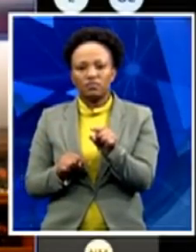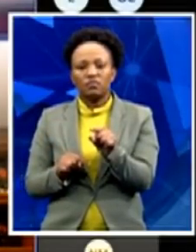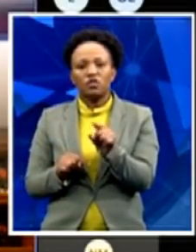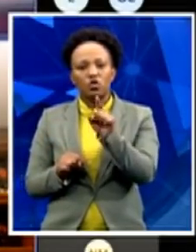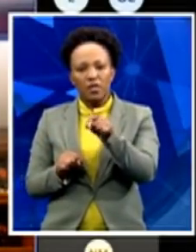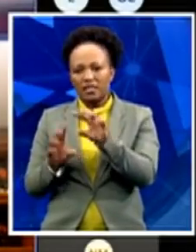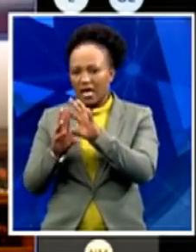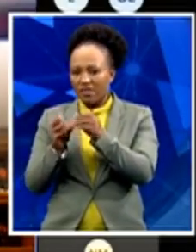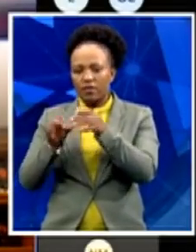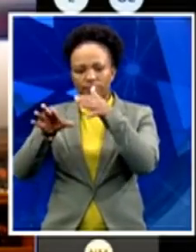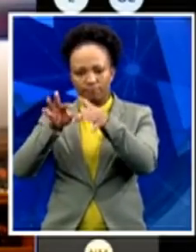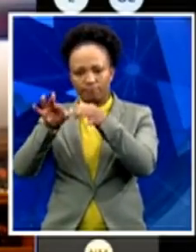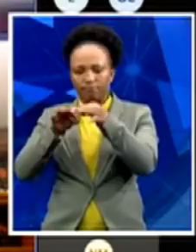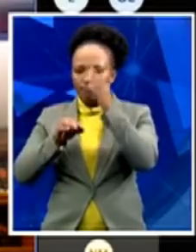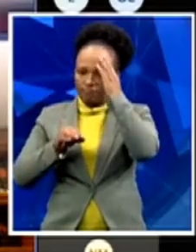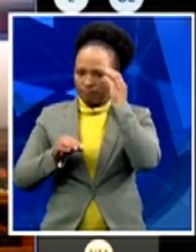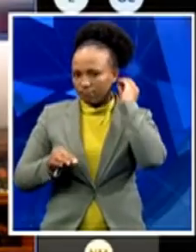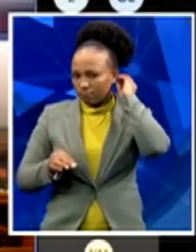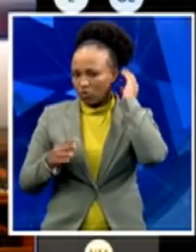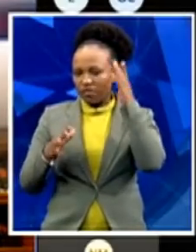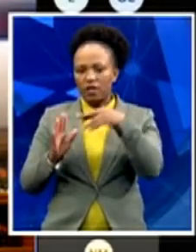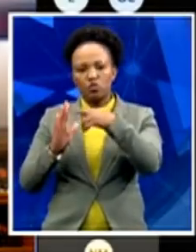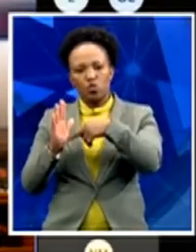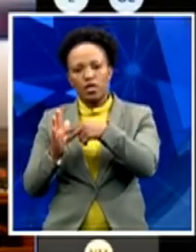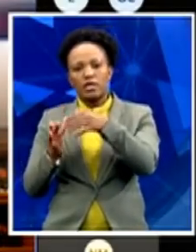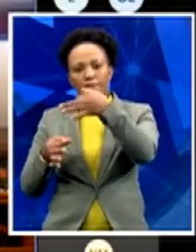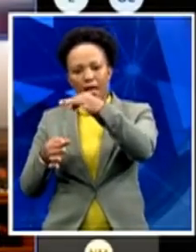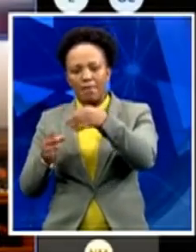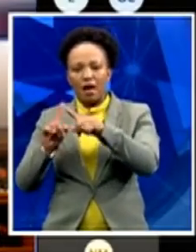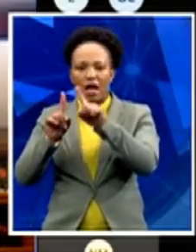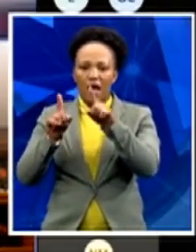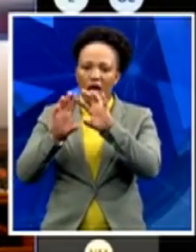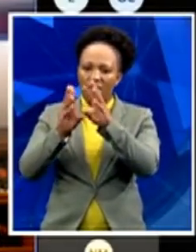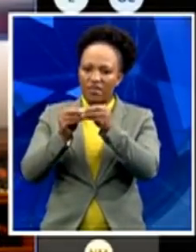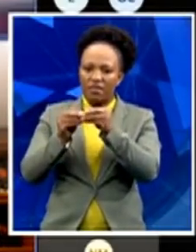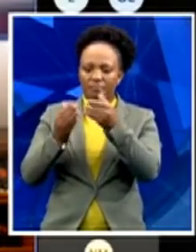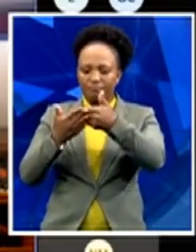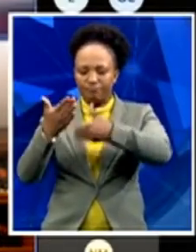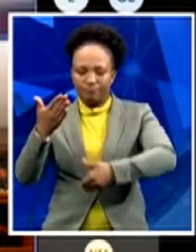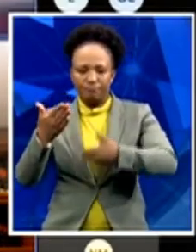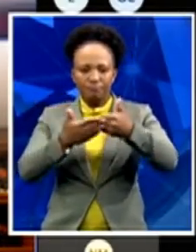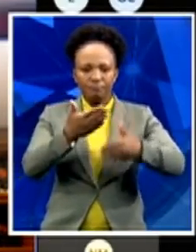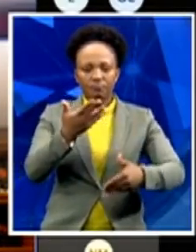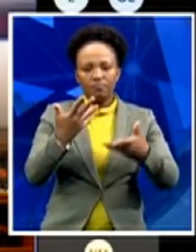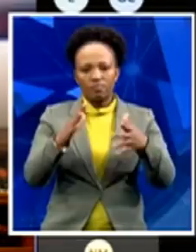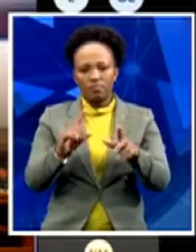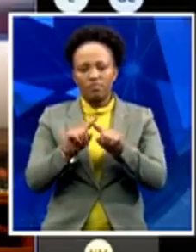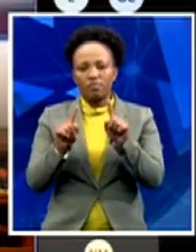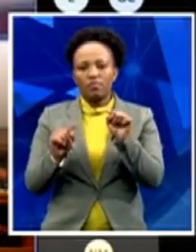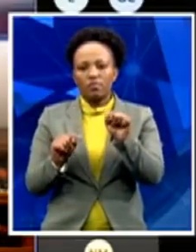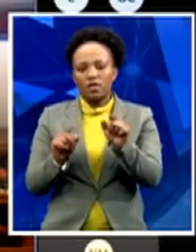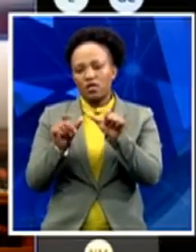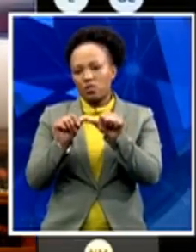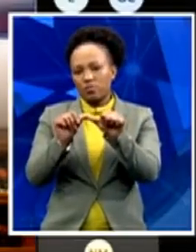read the papers and the heads, and we'll really focus on the issues in dispute. Would that be an appropriate way of moving forward then? Yes, my lord,